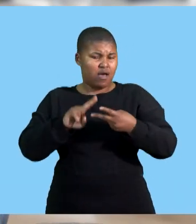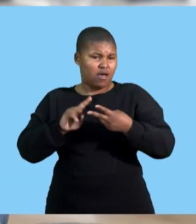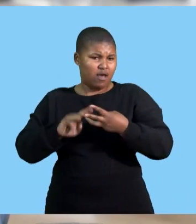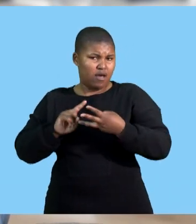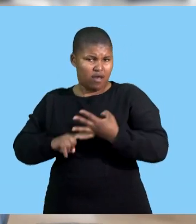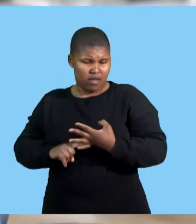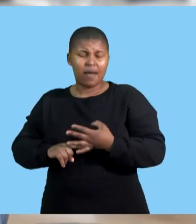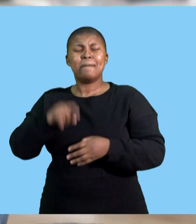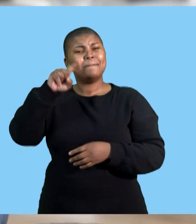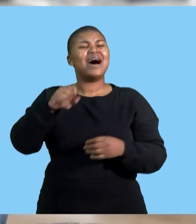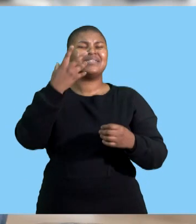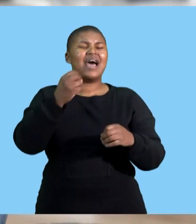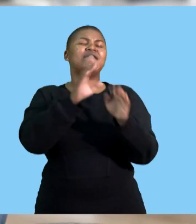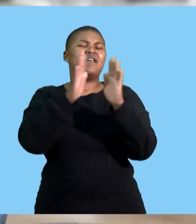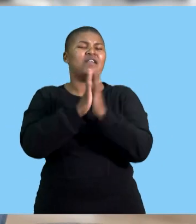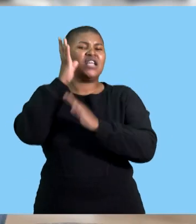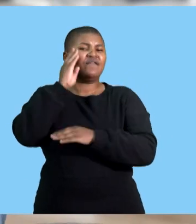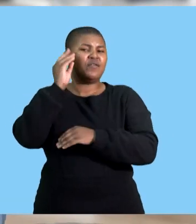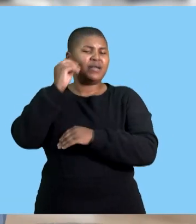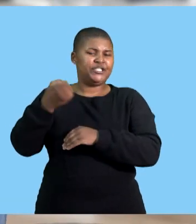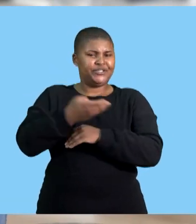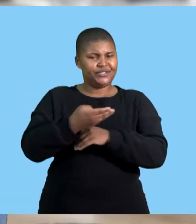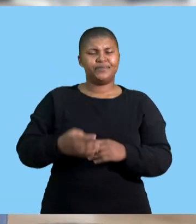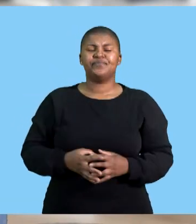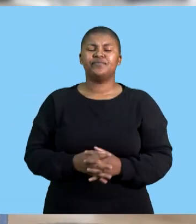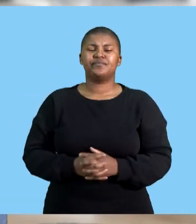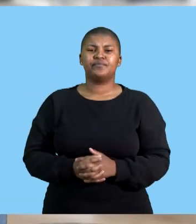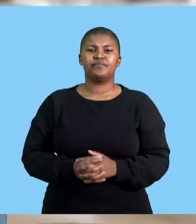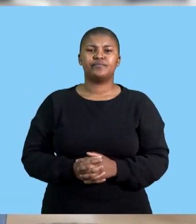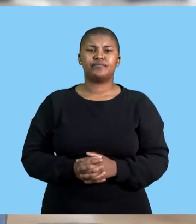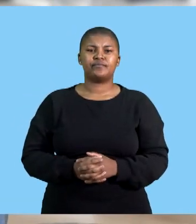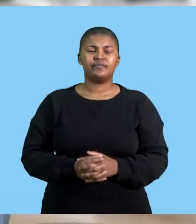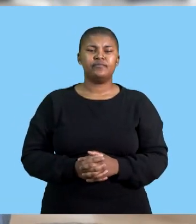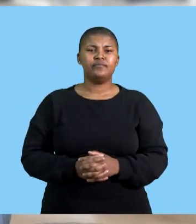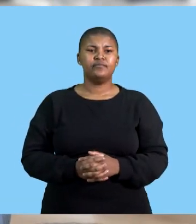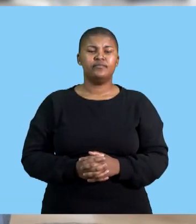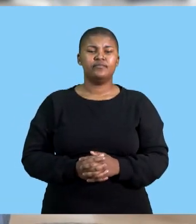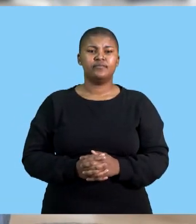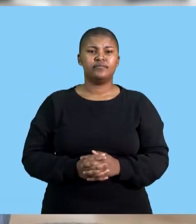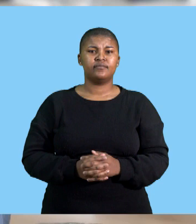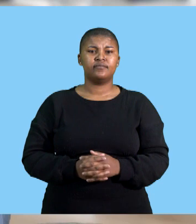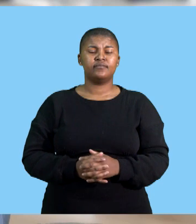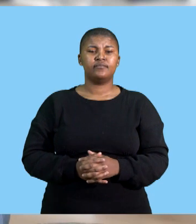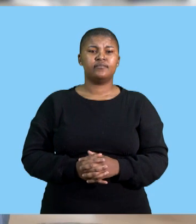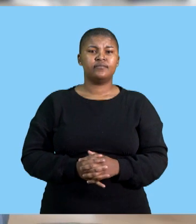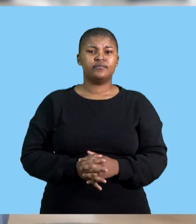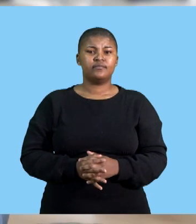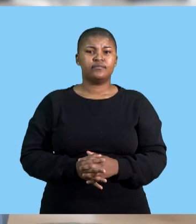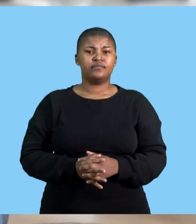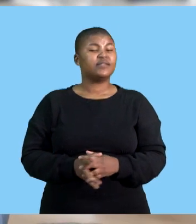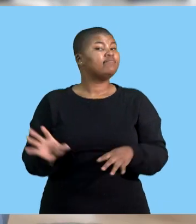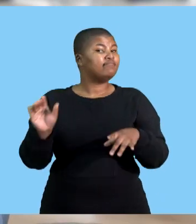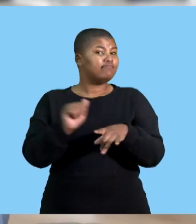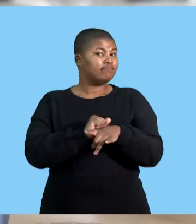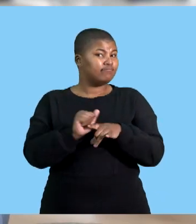must have an introduction, it must have a body, as well as the conclusion. Then prepare a work plan, start early